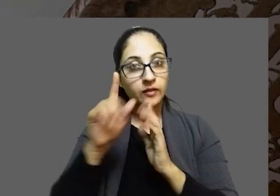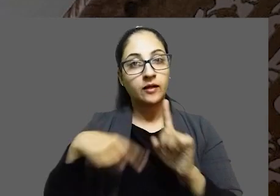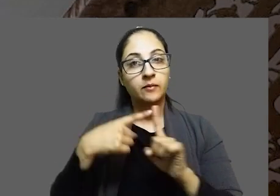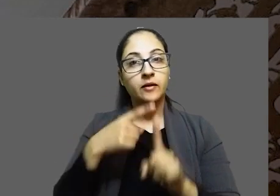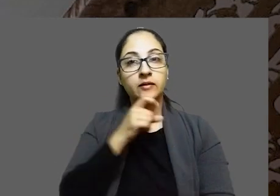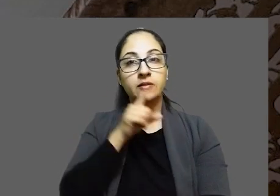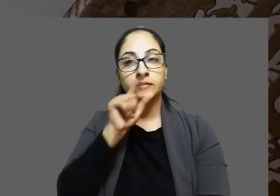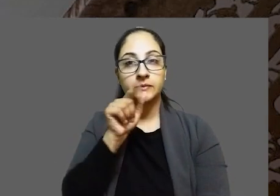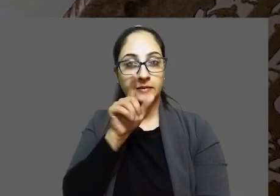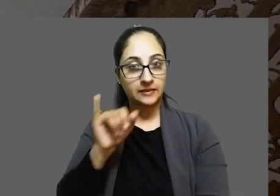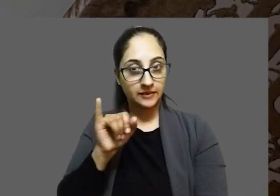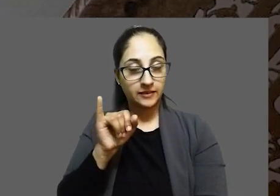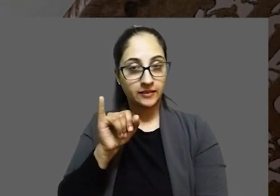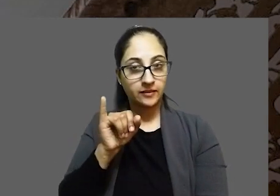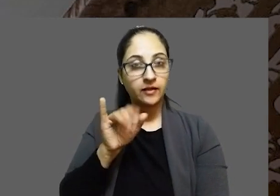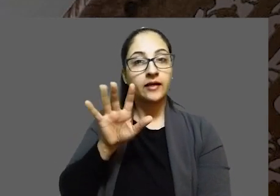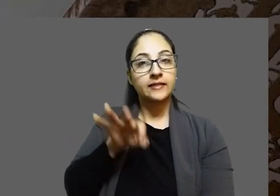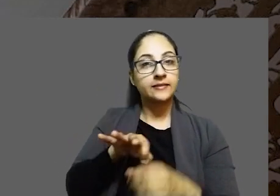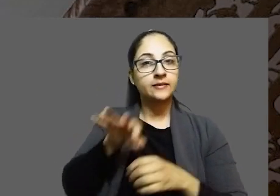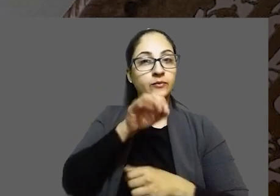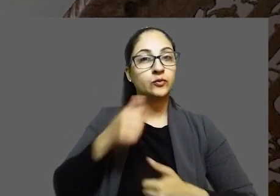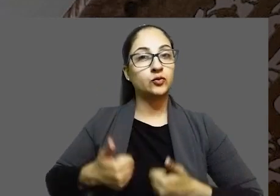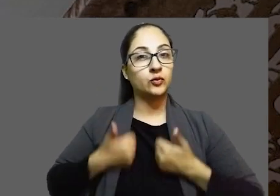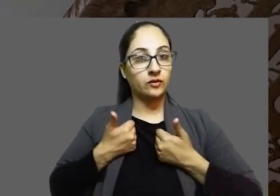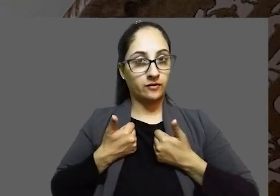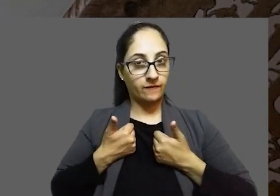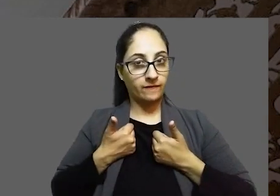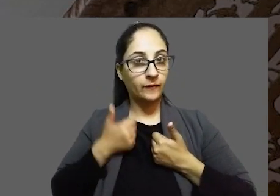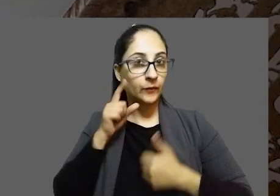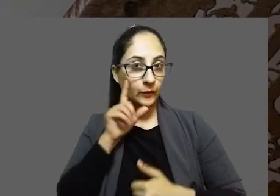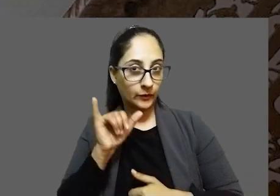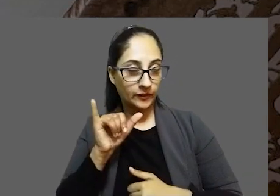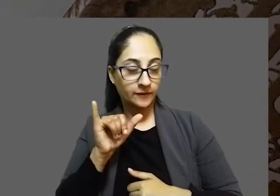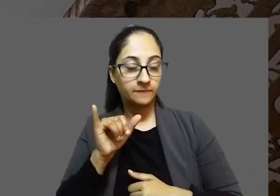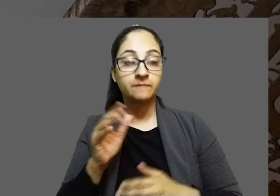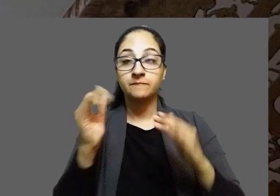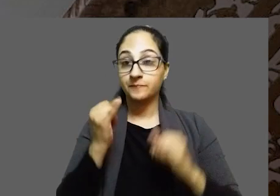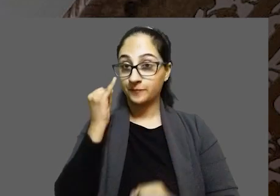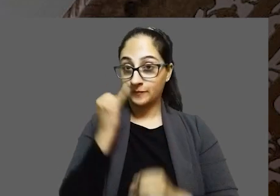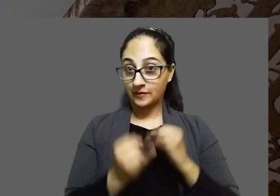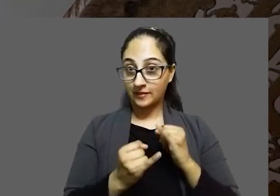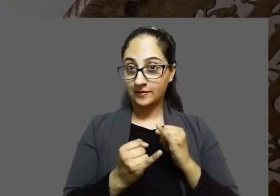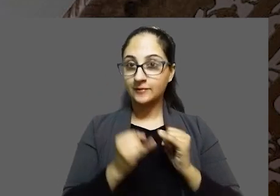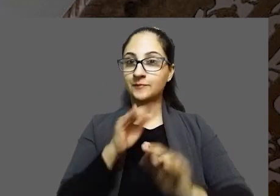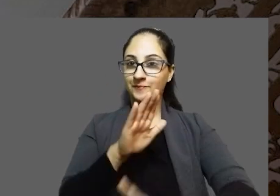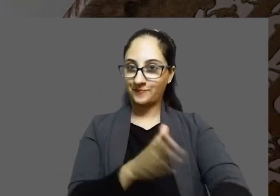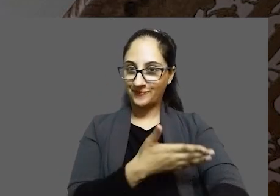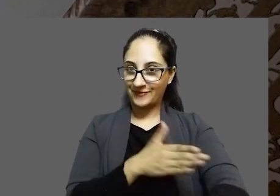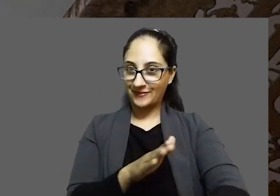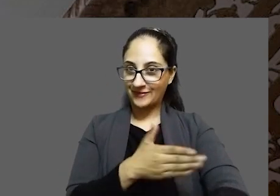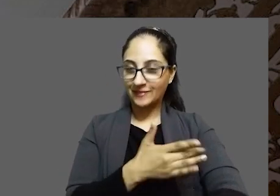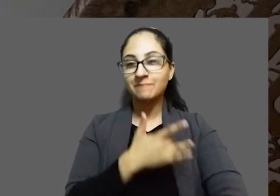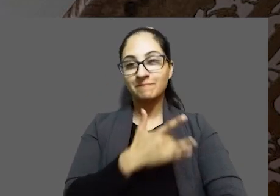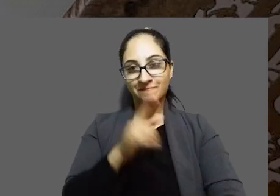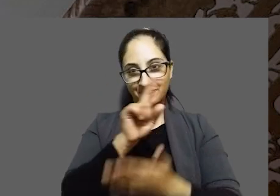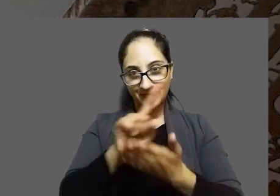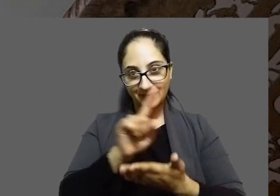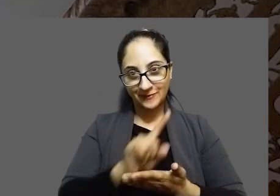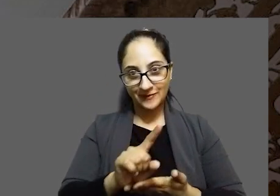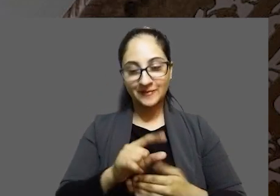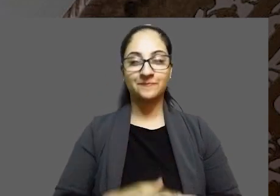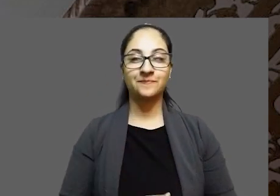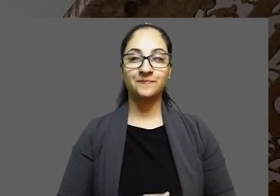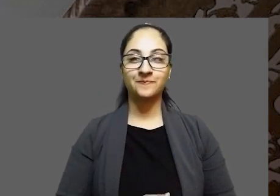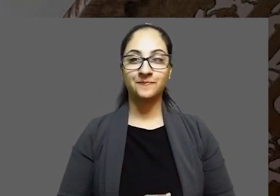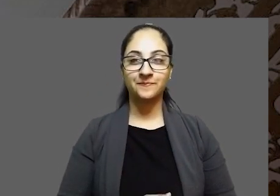Remembrance, introducing the spirituality of Imam Ali. We will then finish off, as always, with some beautiful